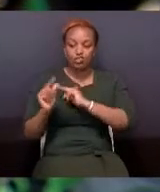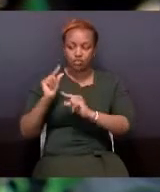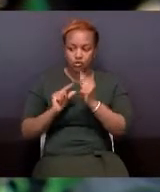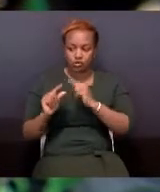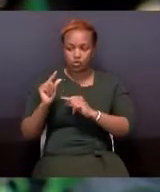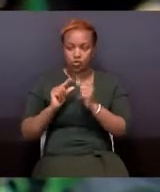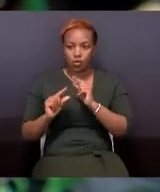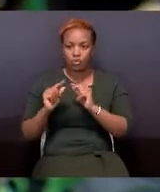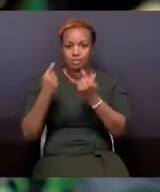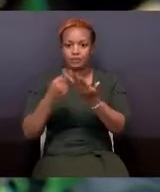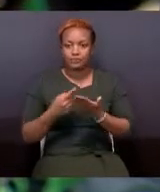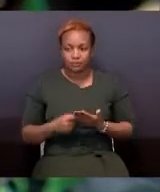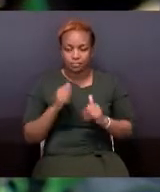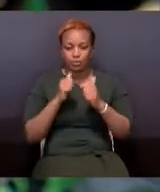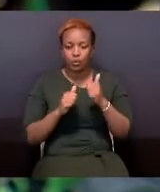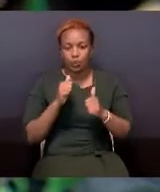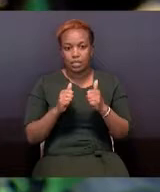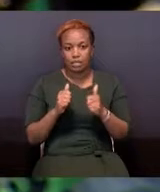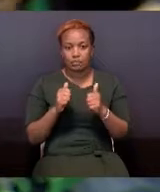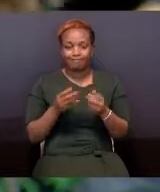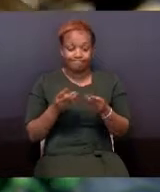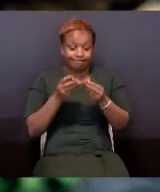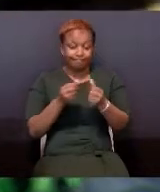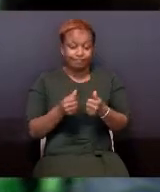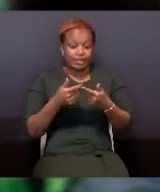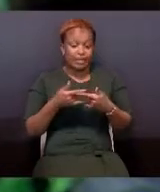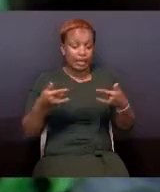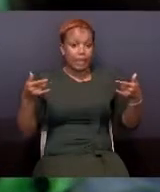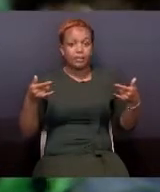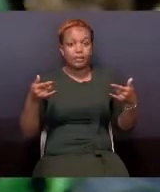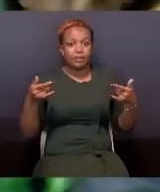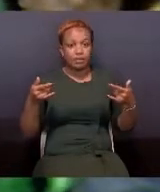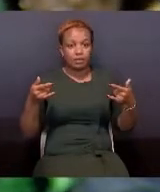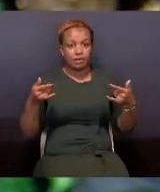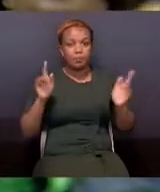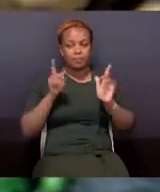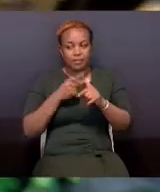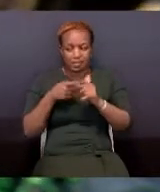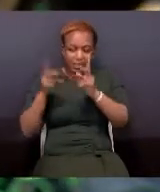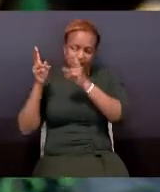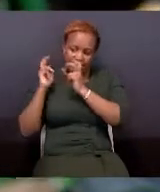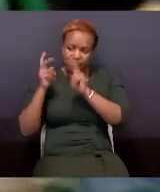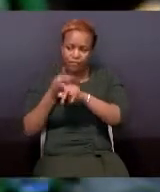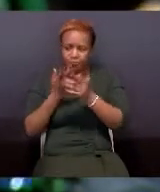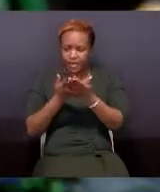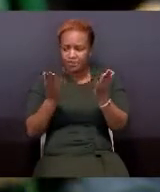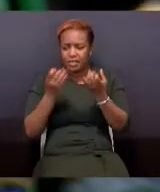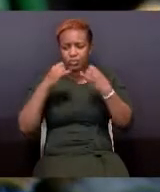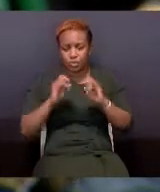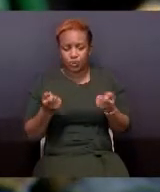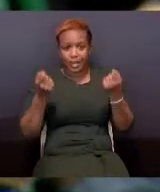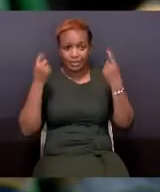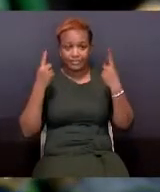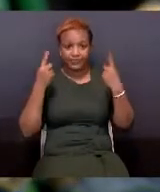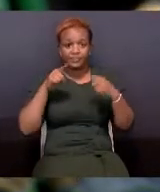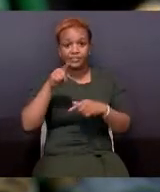is a platform that bridges the leaders and the young people, and they listen from them and they understand, and this dialogue